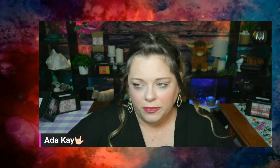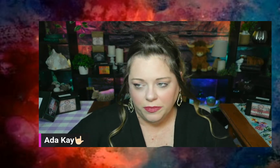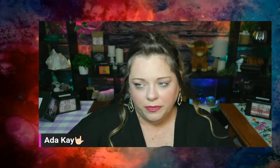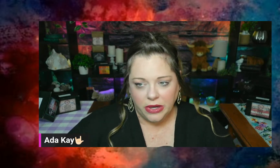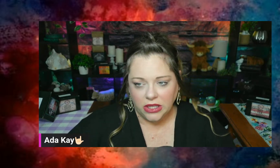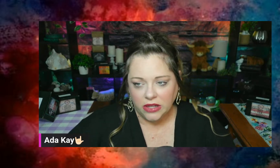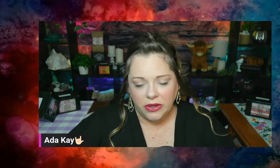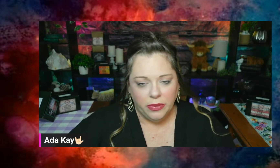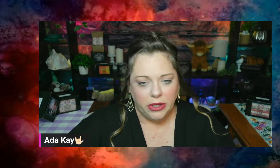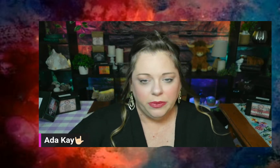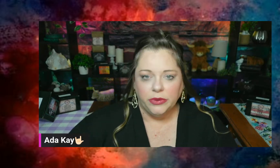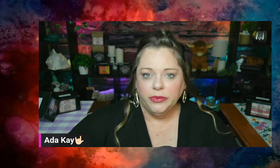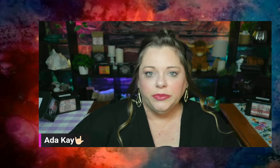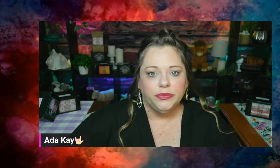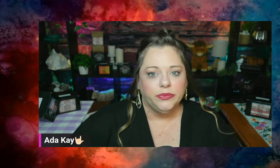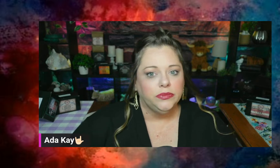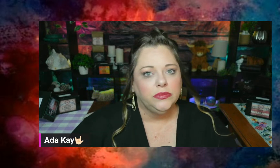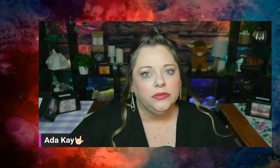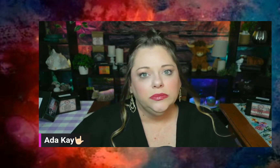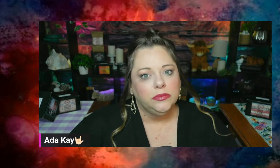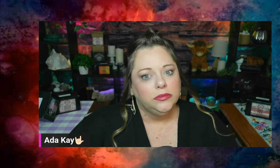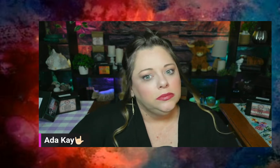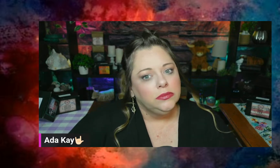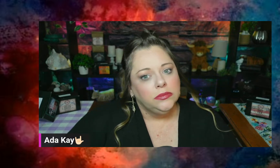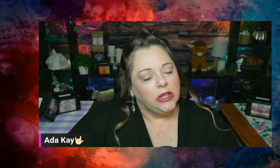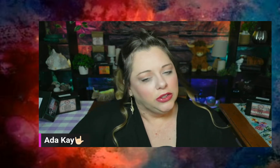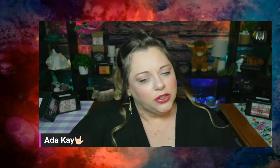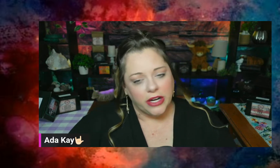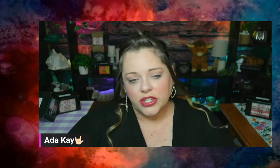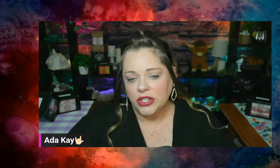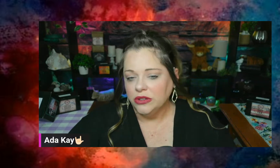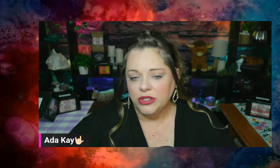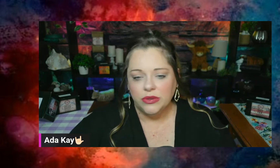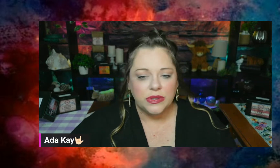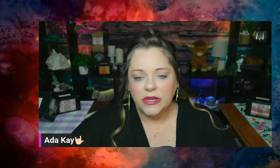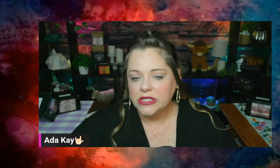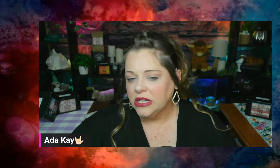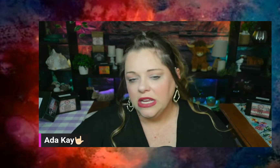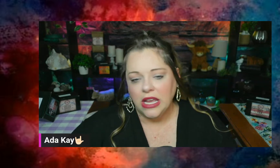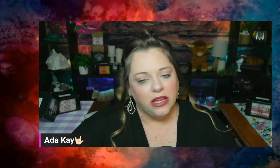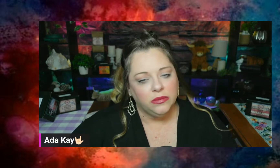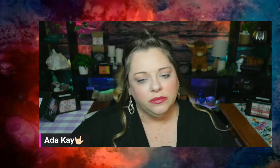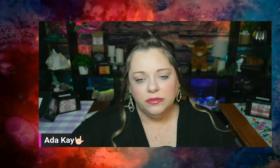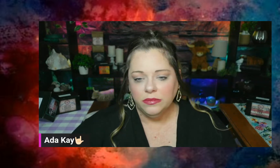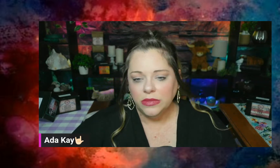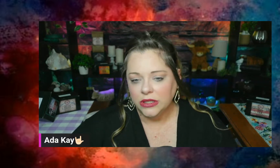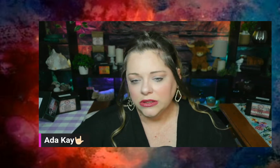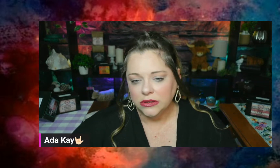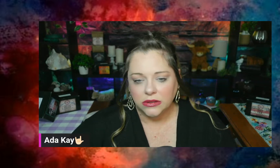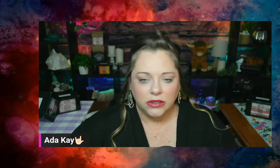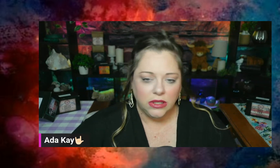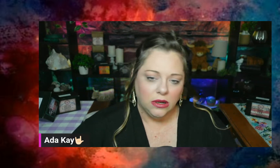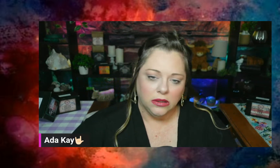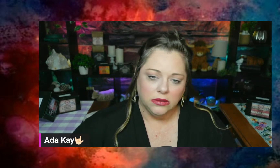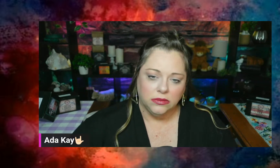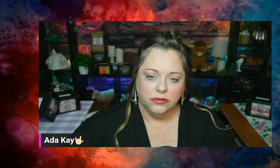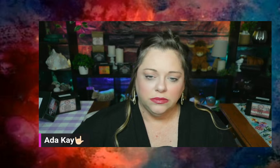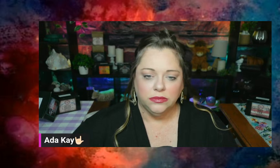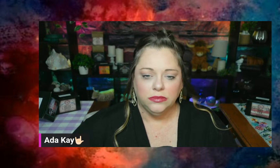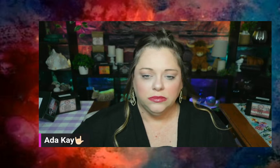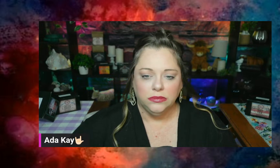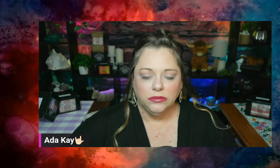all of our pet-loving people, I'll try to shield you as best I can, but